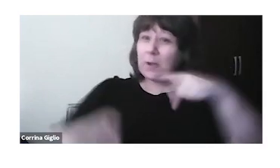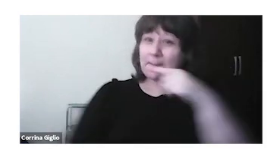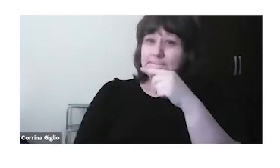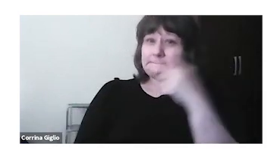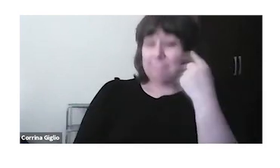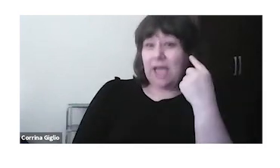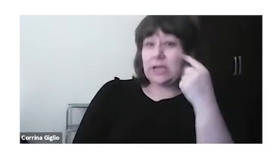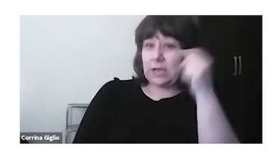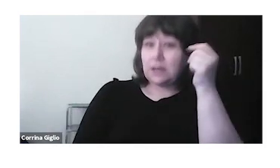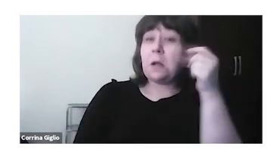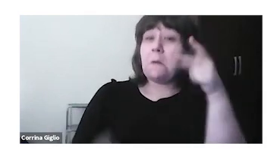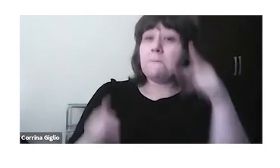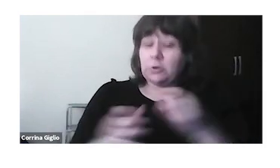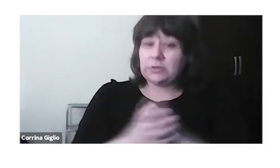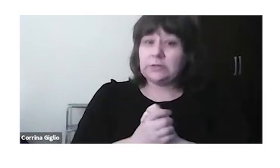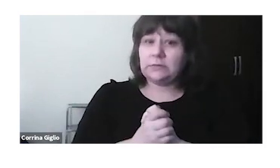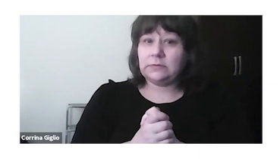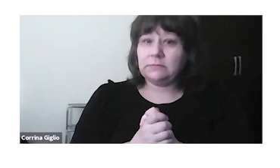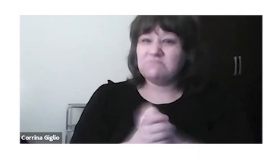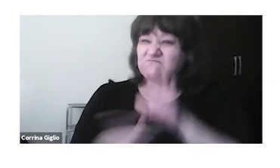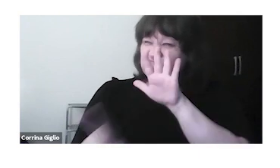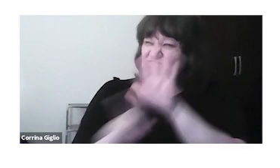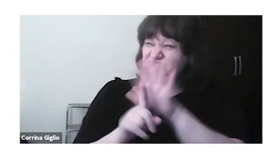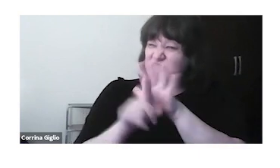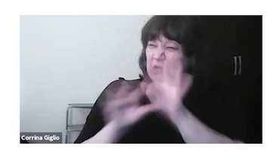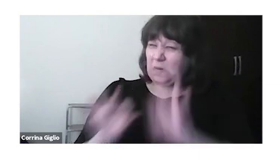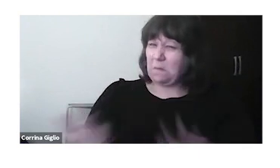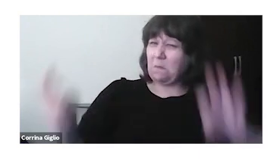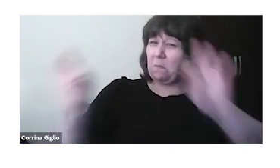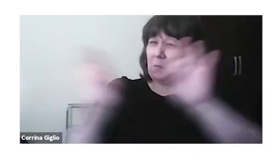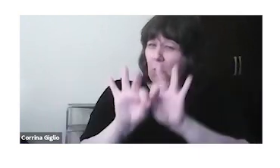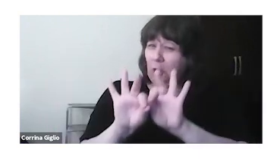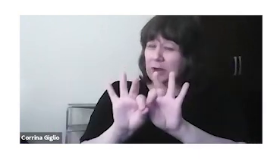Chambre Syndicale. So Patrick Kelly is an important, he unfortunately